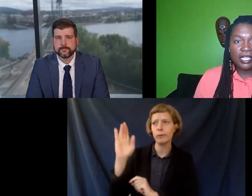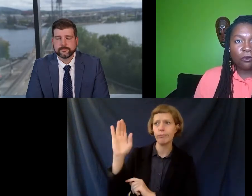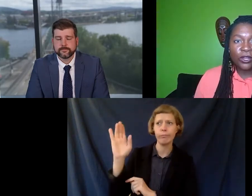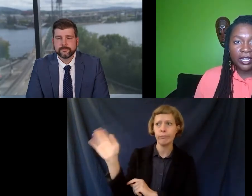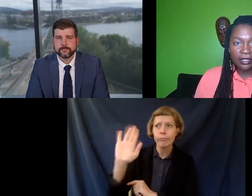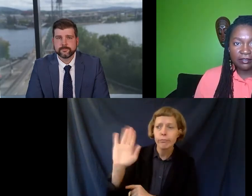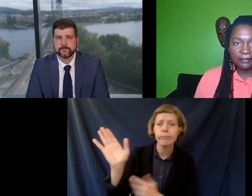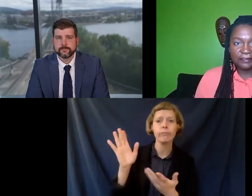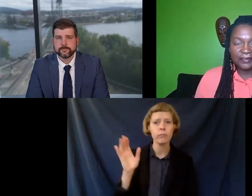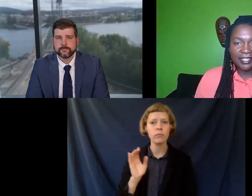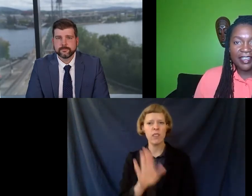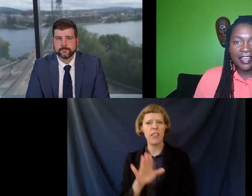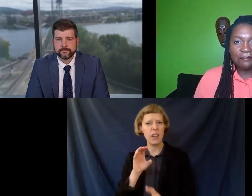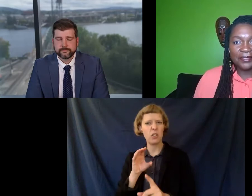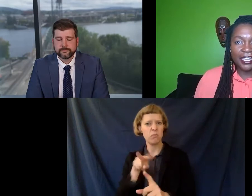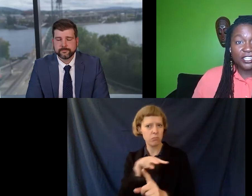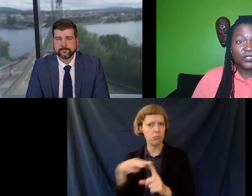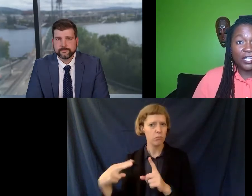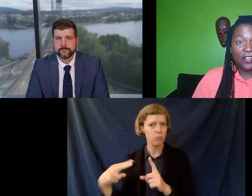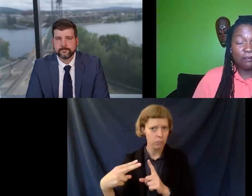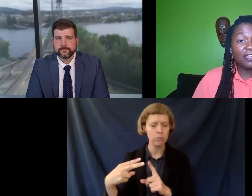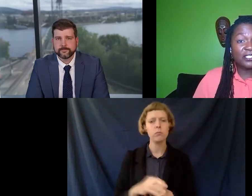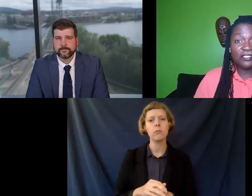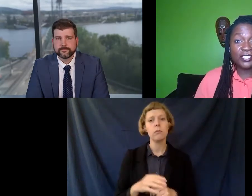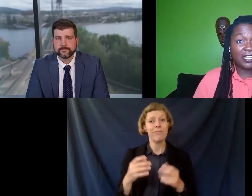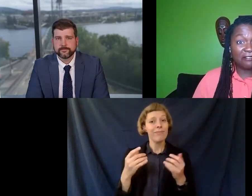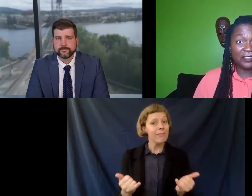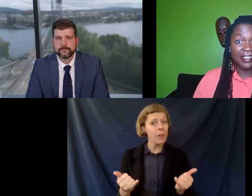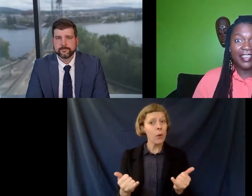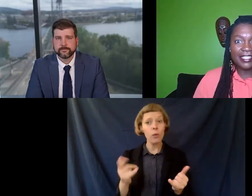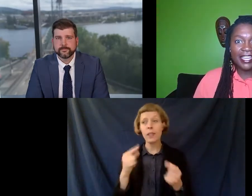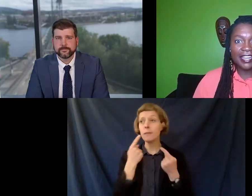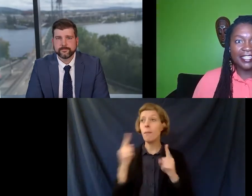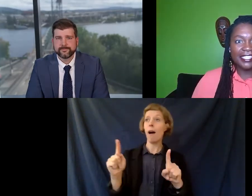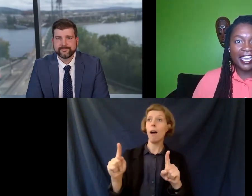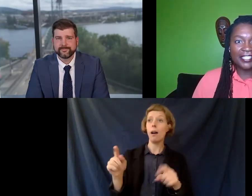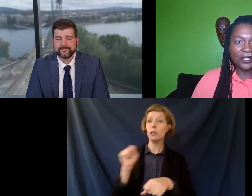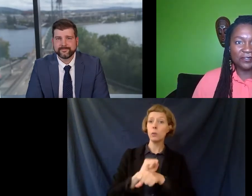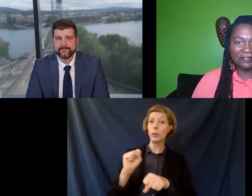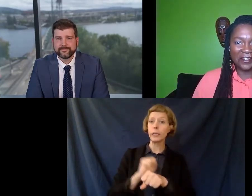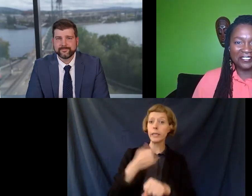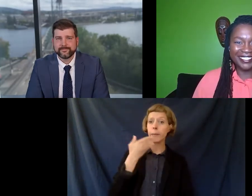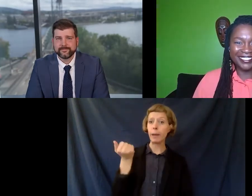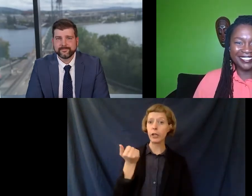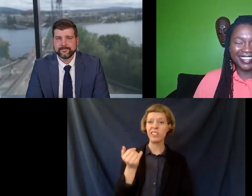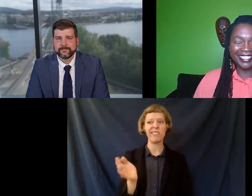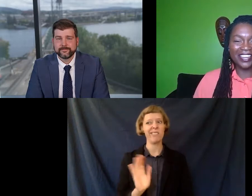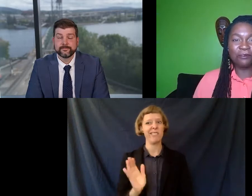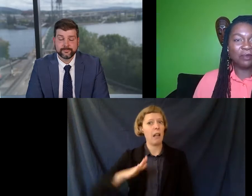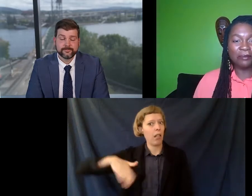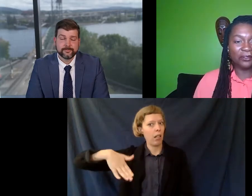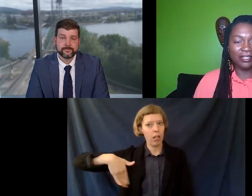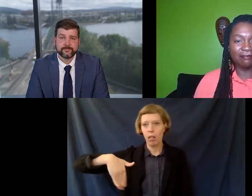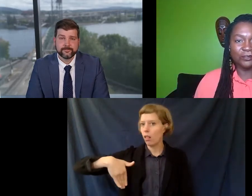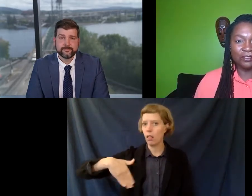now, it's not working. The additional layer that many of us have just discovered is that the DA is also involved,